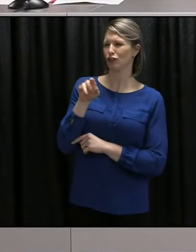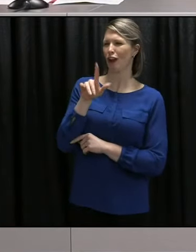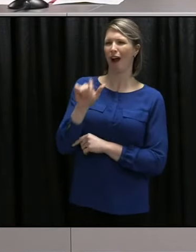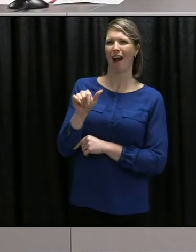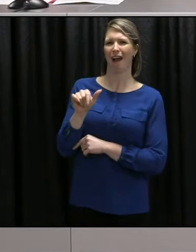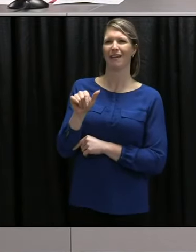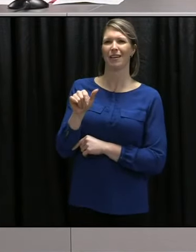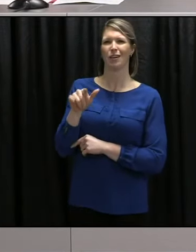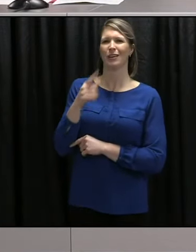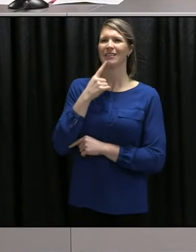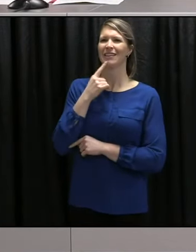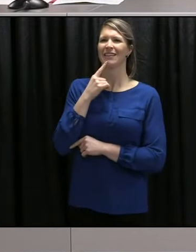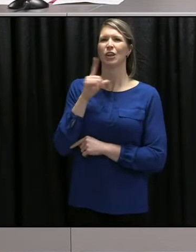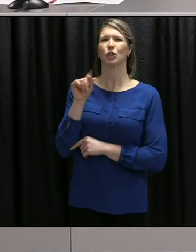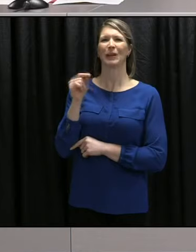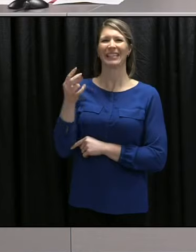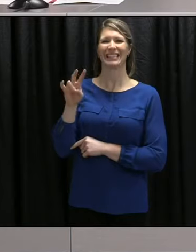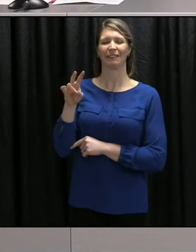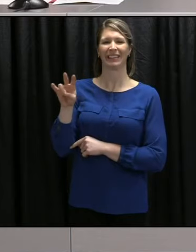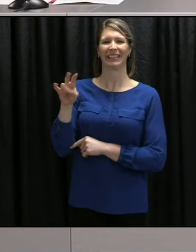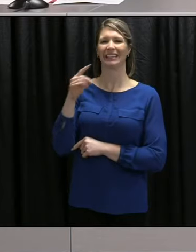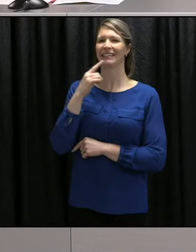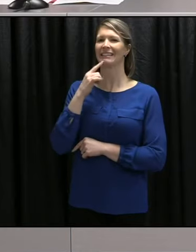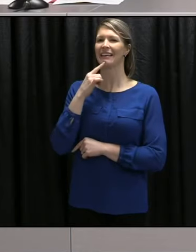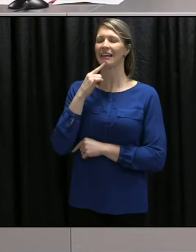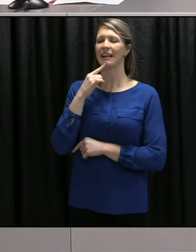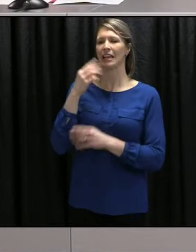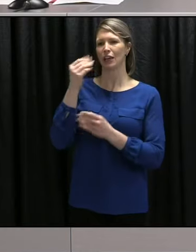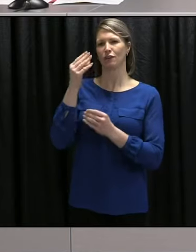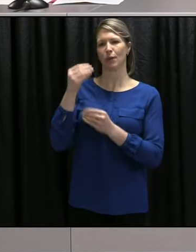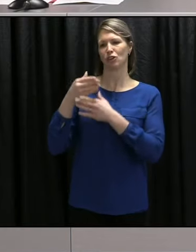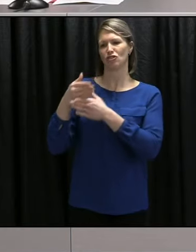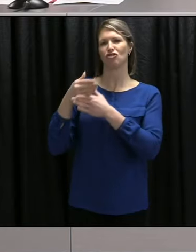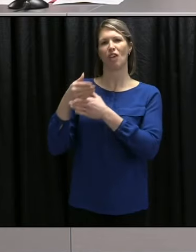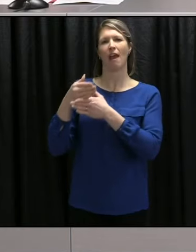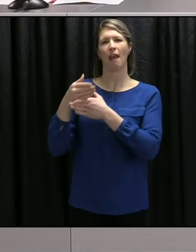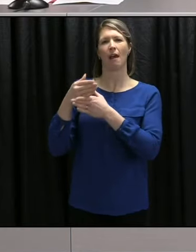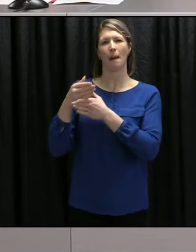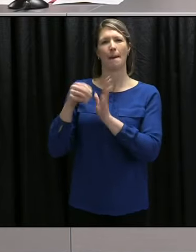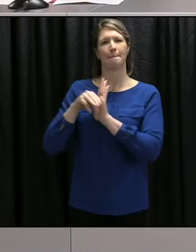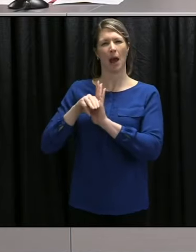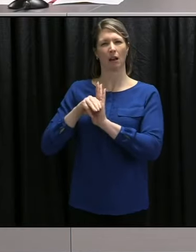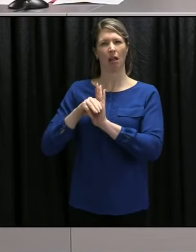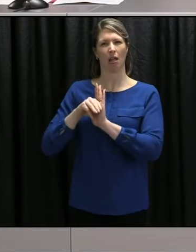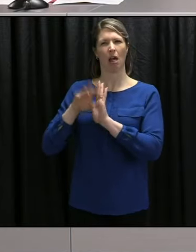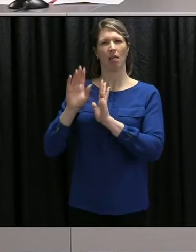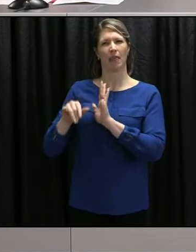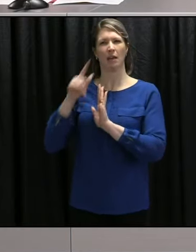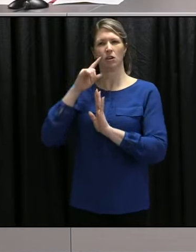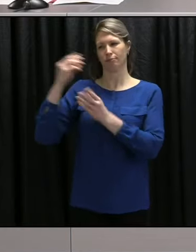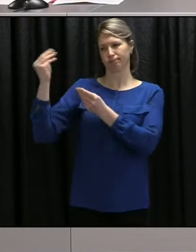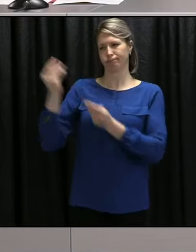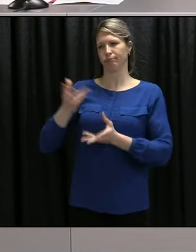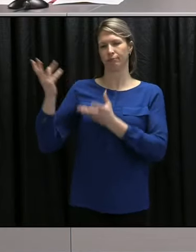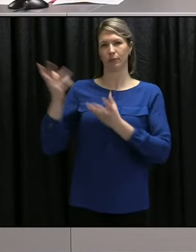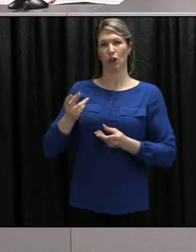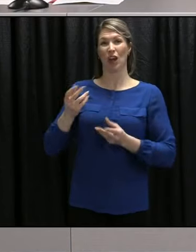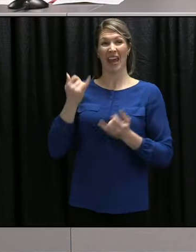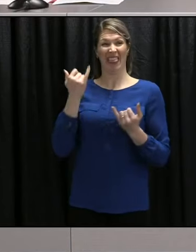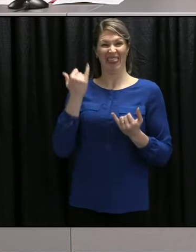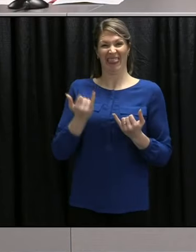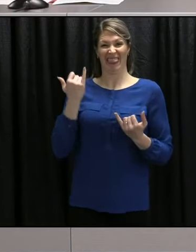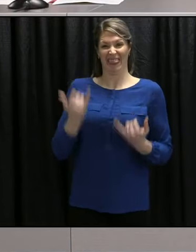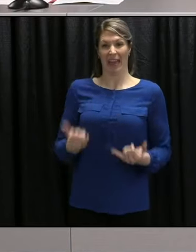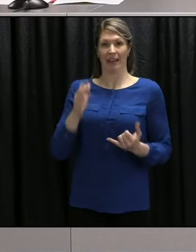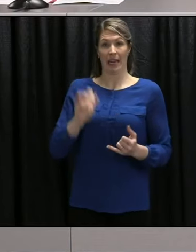management. You did say it would take 5 years to implement back in 2017, but I was just wondering where this lies now, or if it all kind of just goes out the window due to